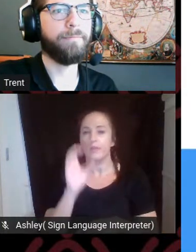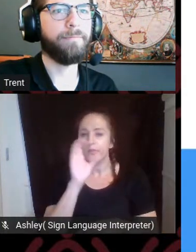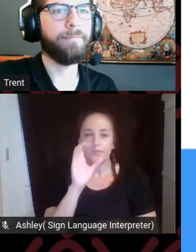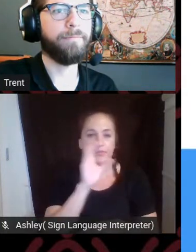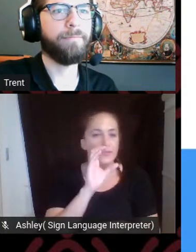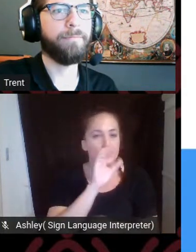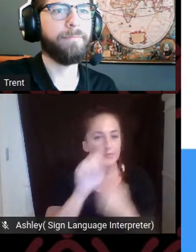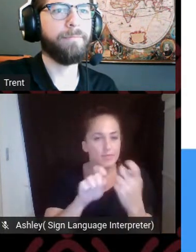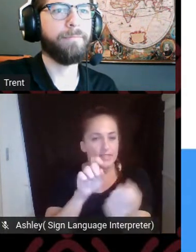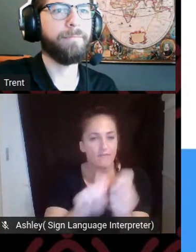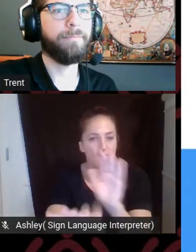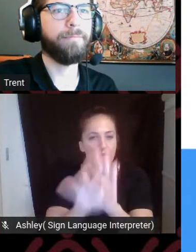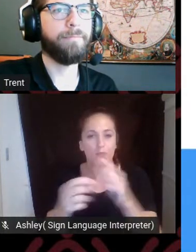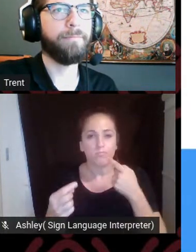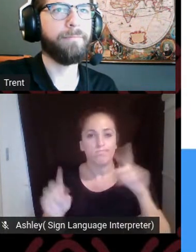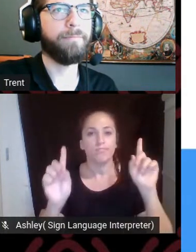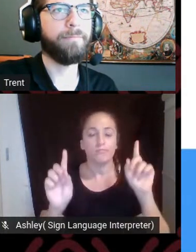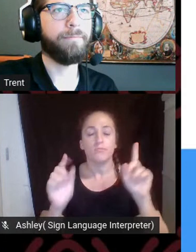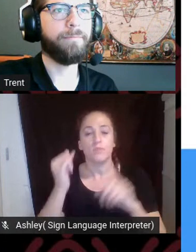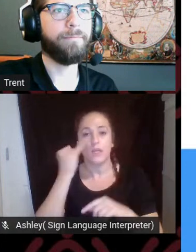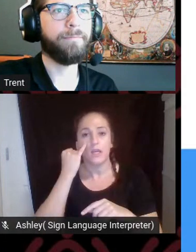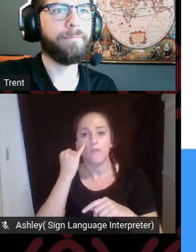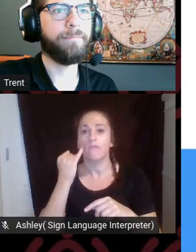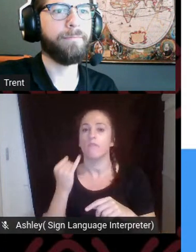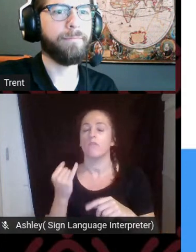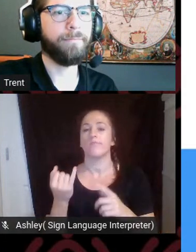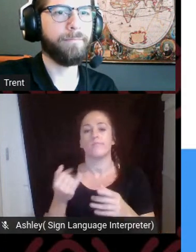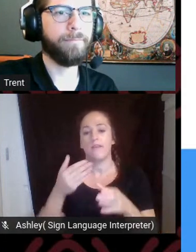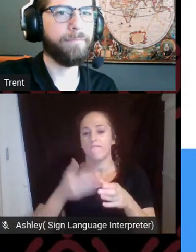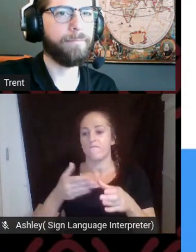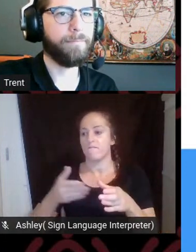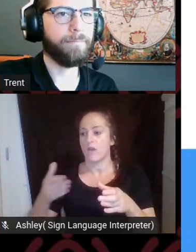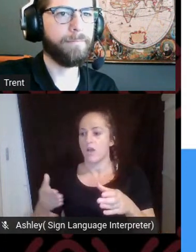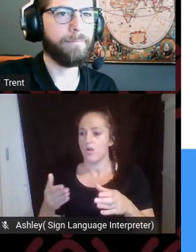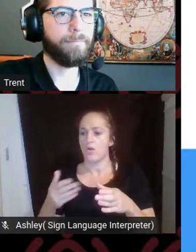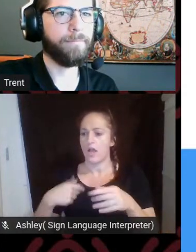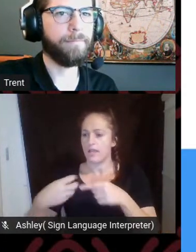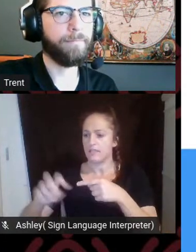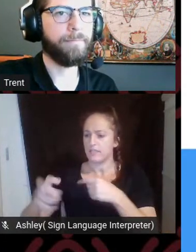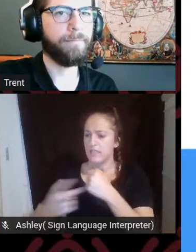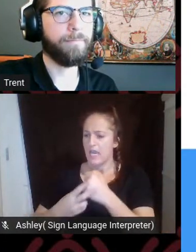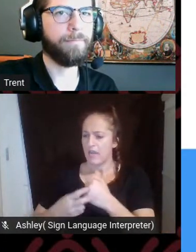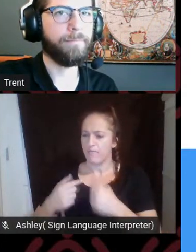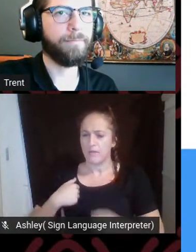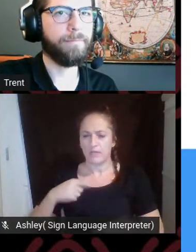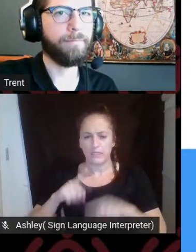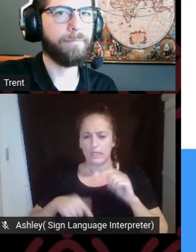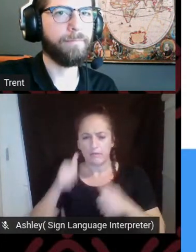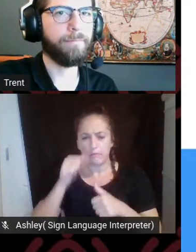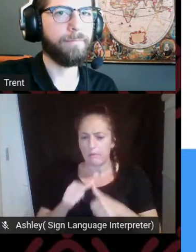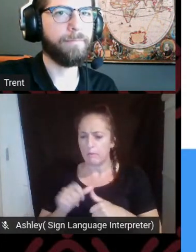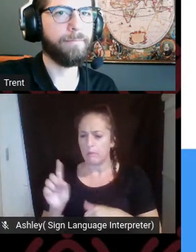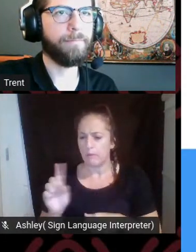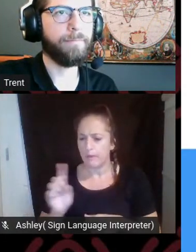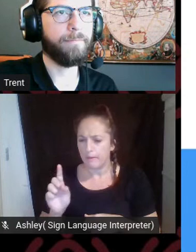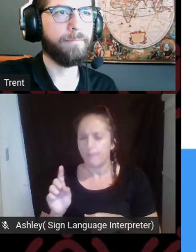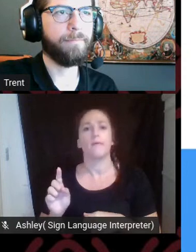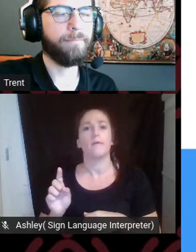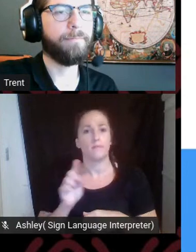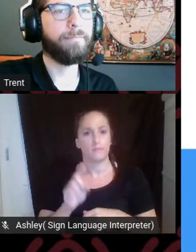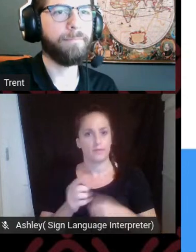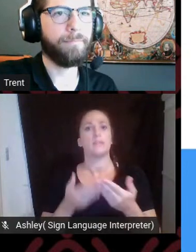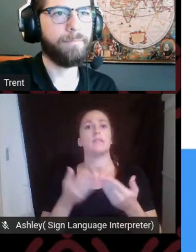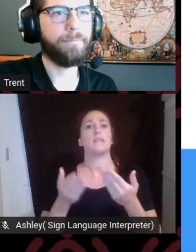say you can't remember where you put that document. You have no idea what folder it's in. The quick Google search with the advanced features, you can find that document